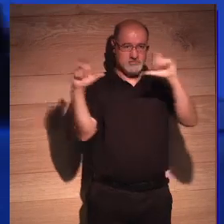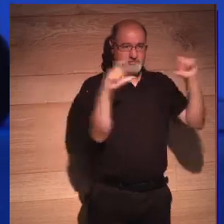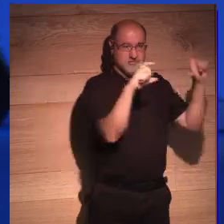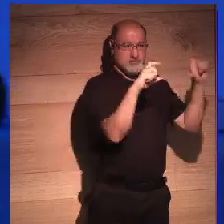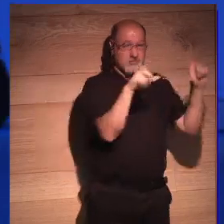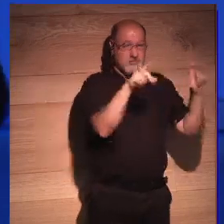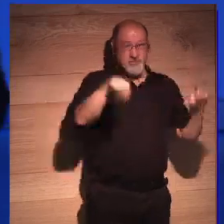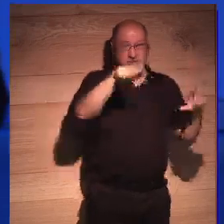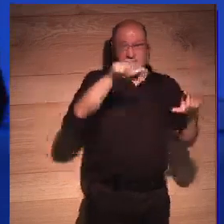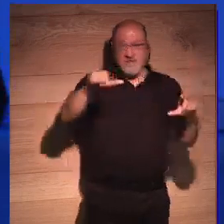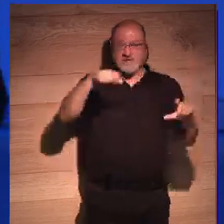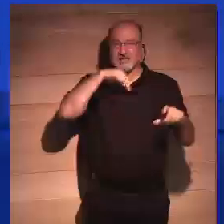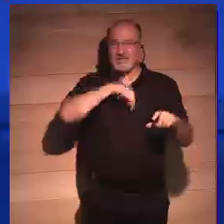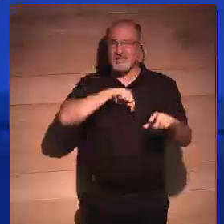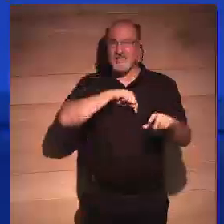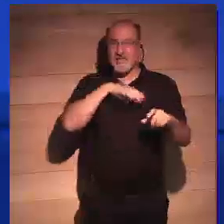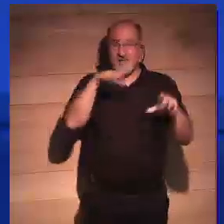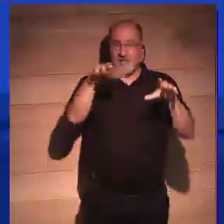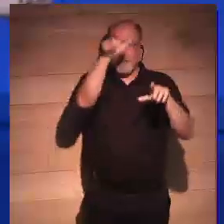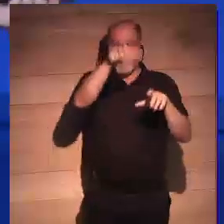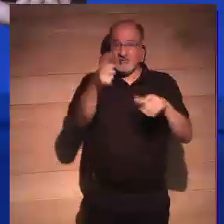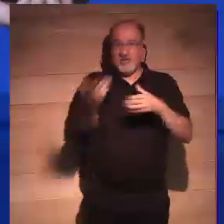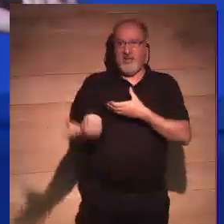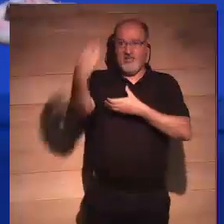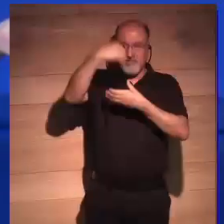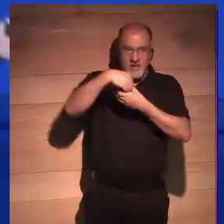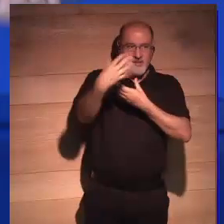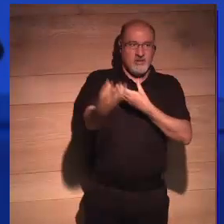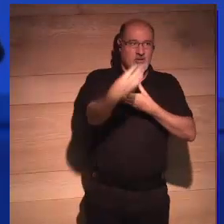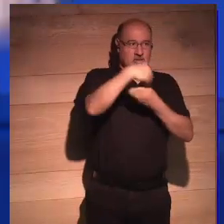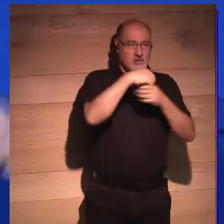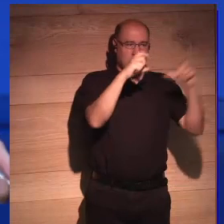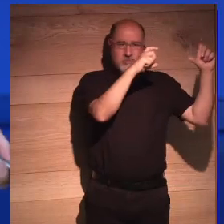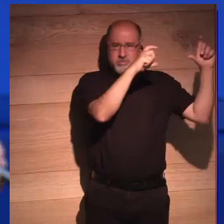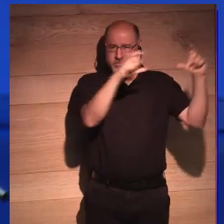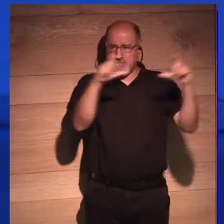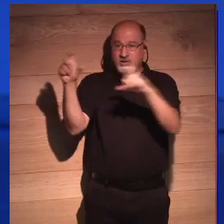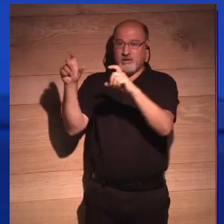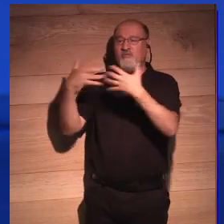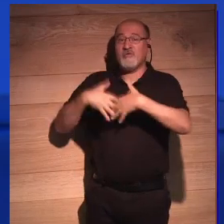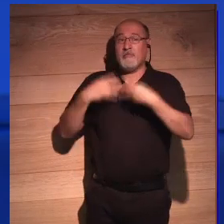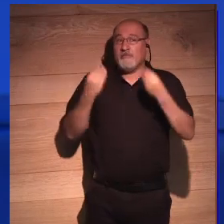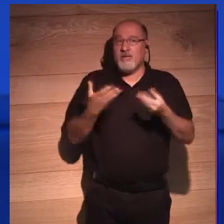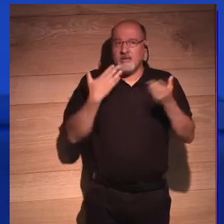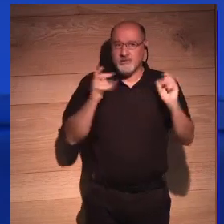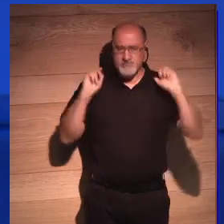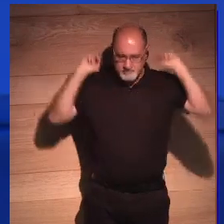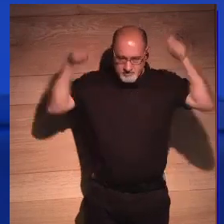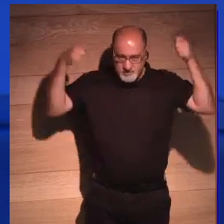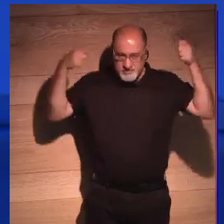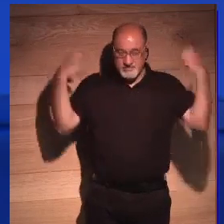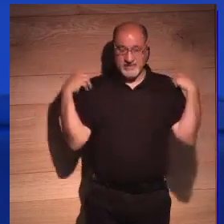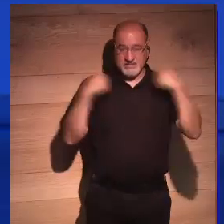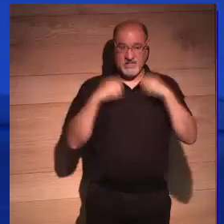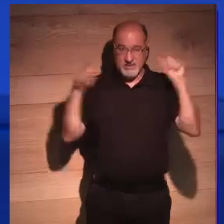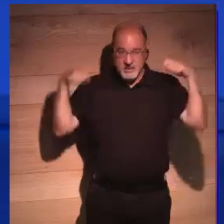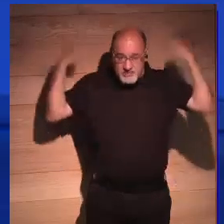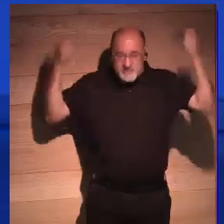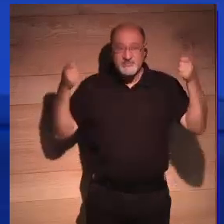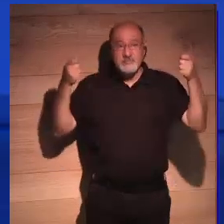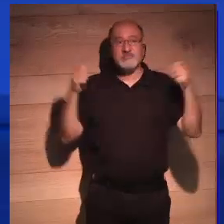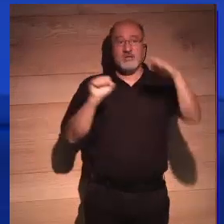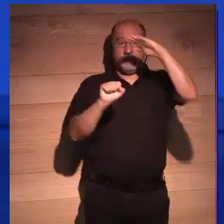with my coat over, and I felt like I discovered something. And I went to my colleagues and I said, I think I've invented something.